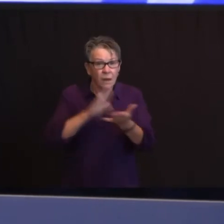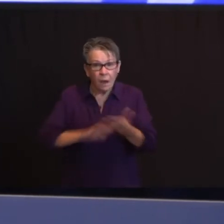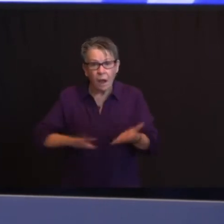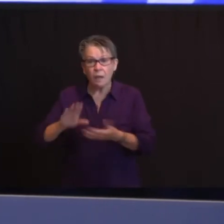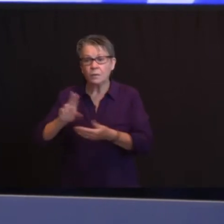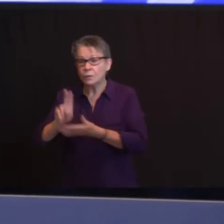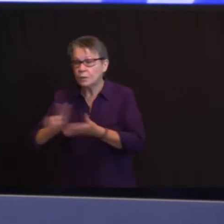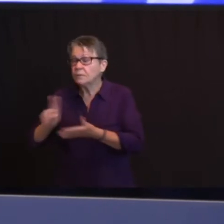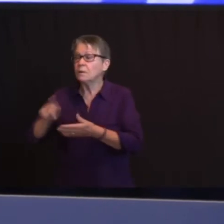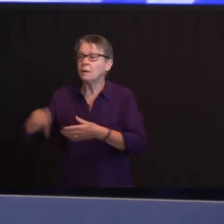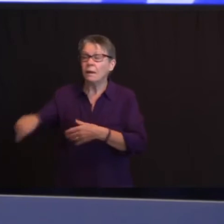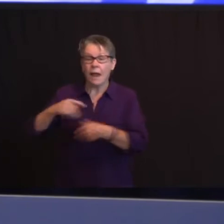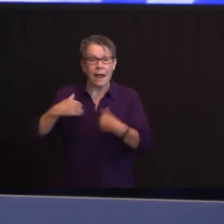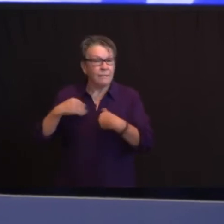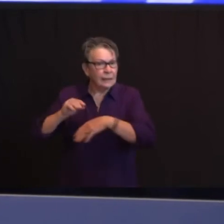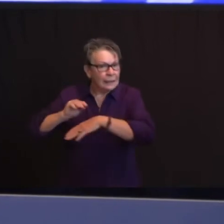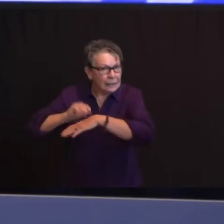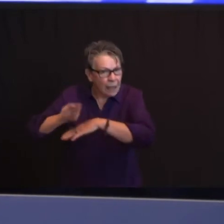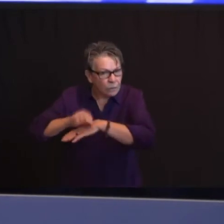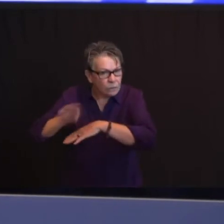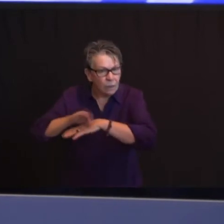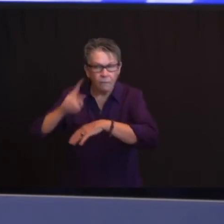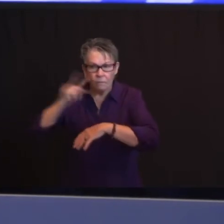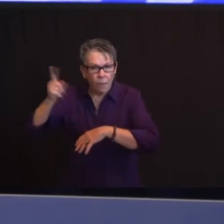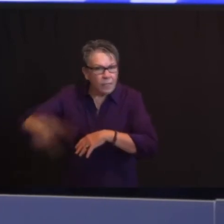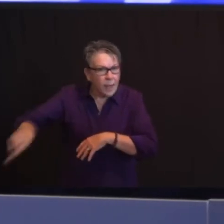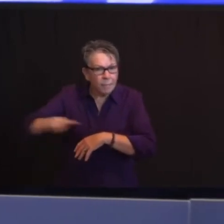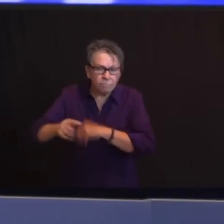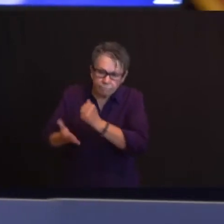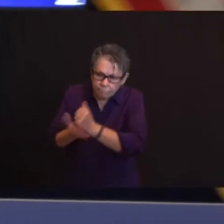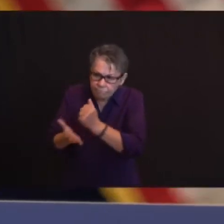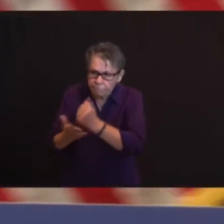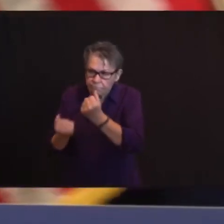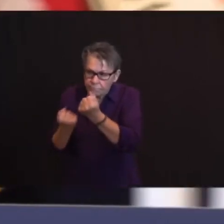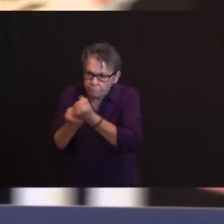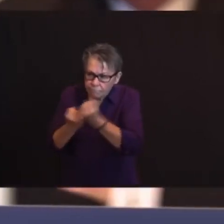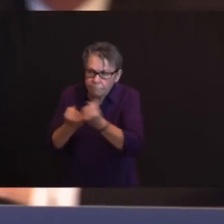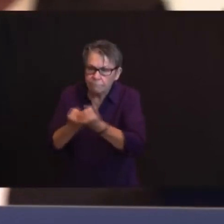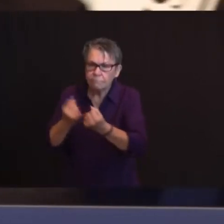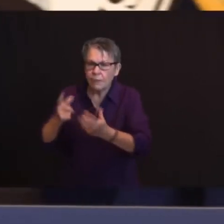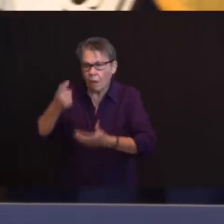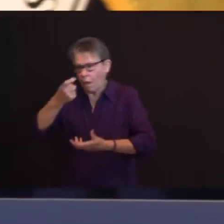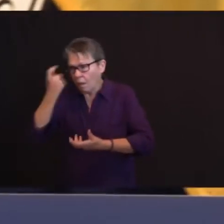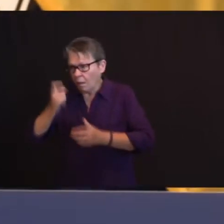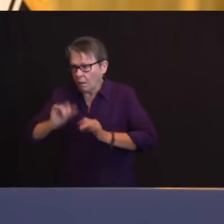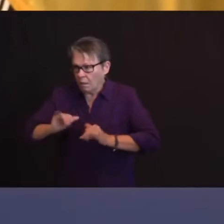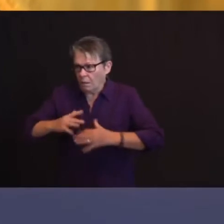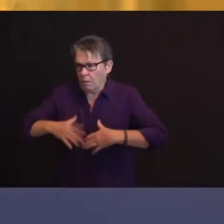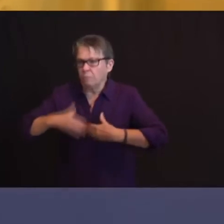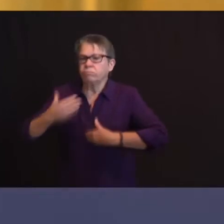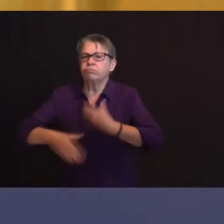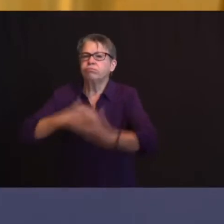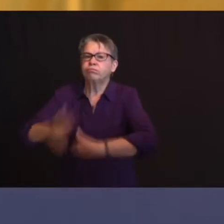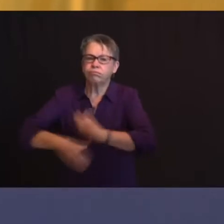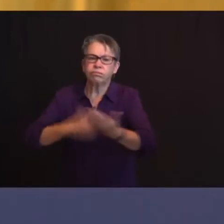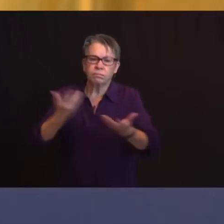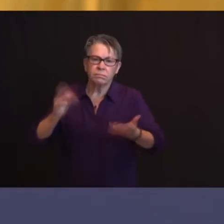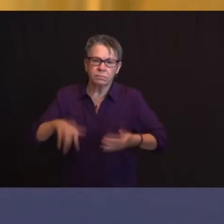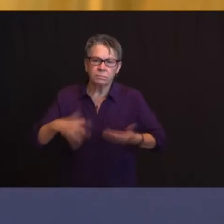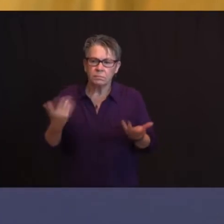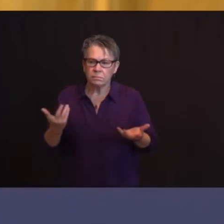so. I may live to regret this, but I do not believe, and Judy and Pat have both been up to their eyeballs in this, I do